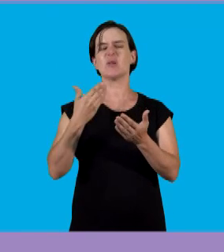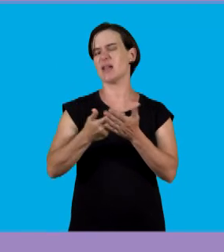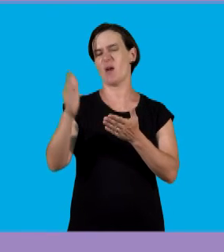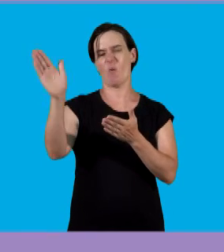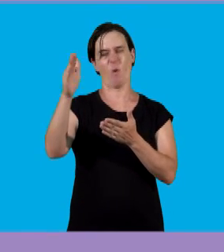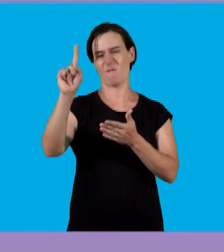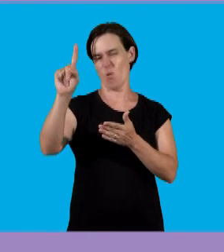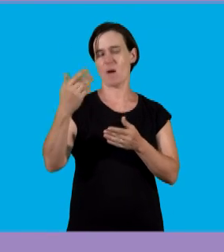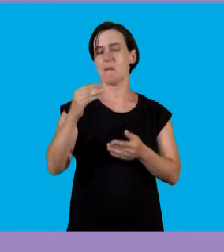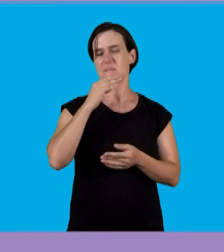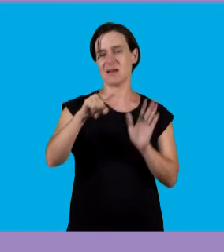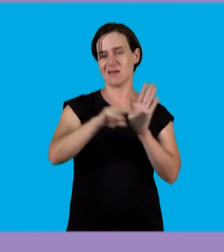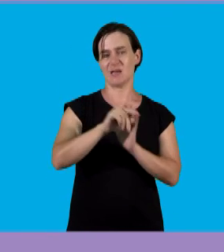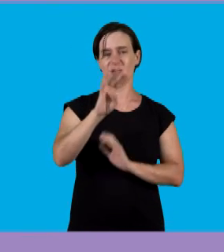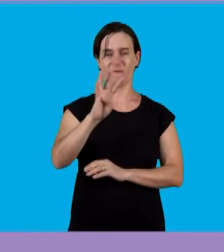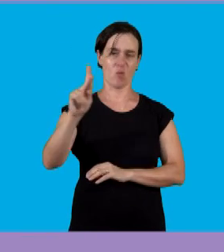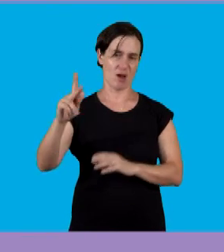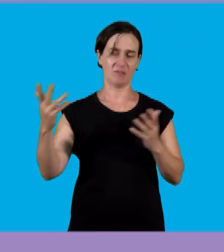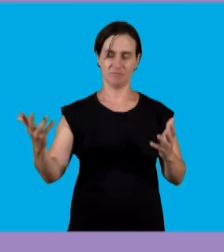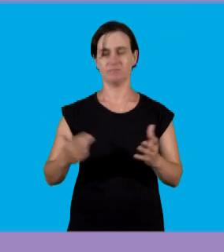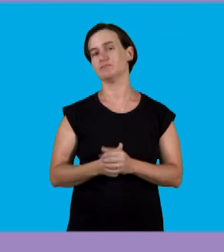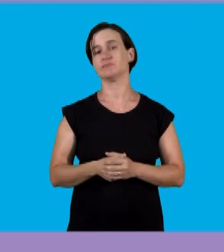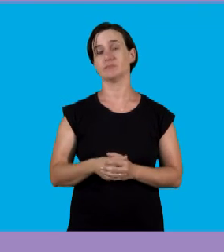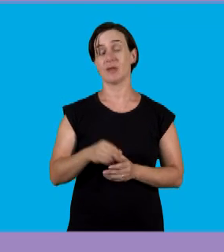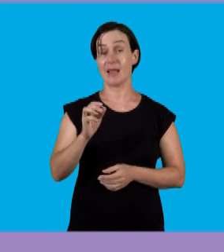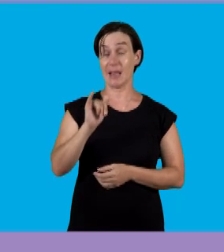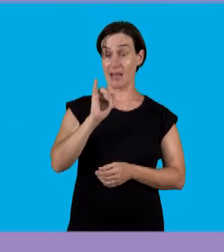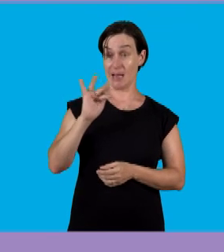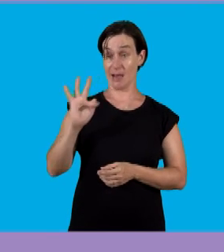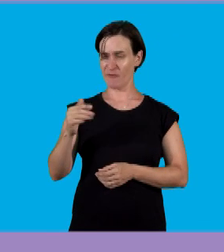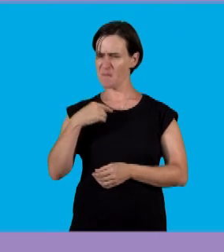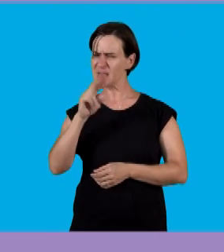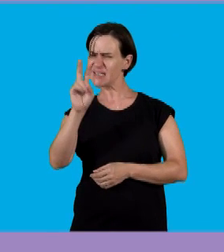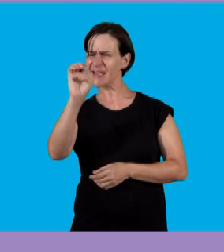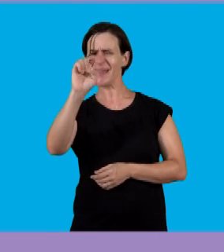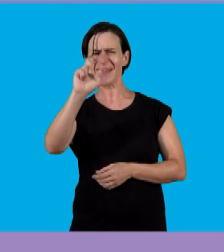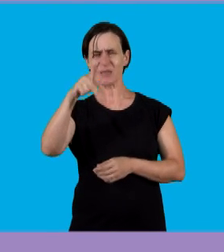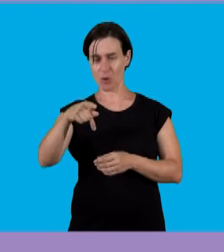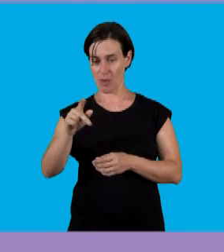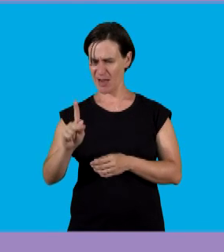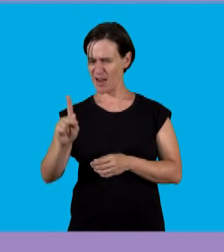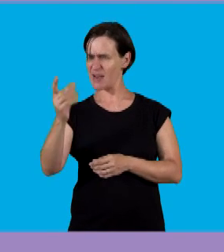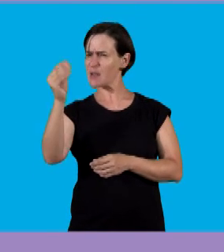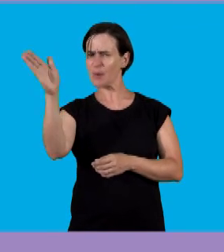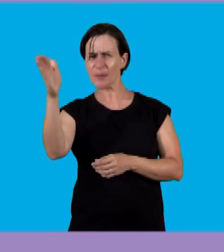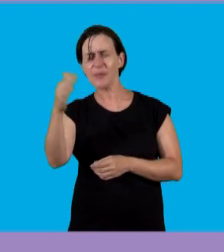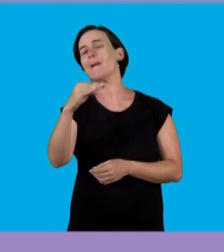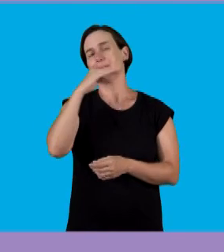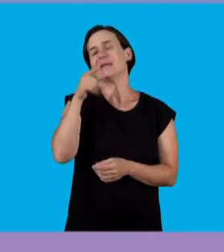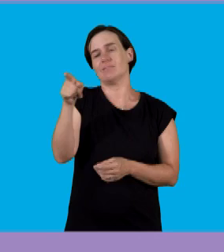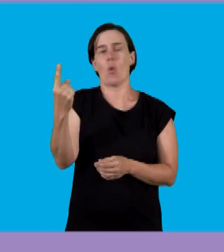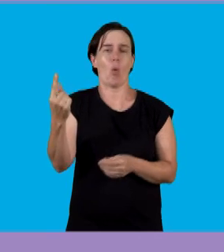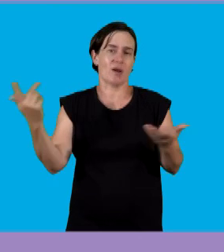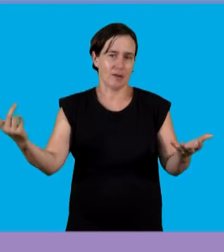1, then it is the same as saying the negative 4 with the k, because we know that when we do not see